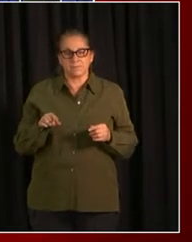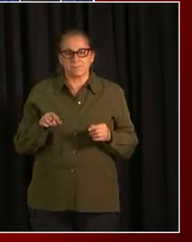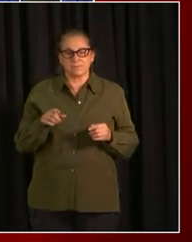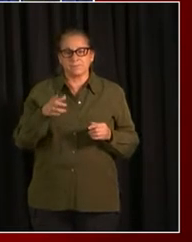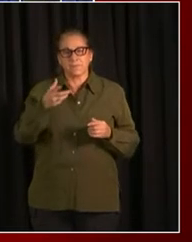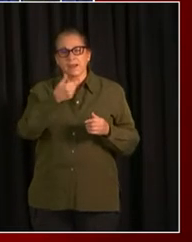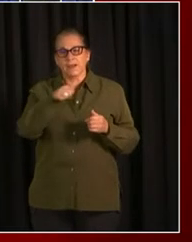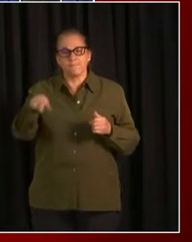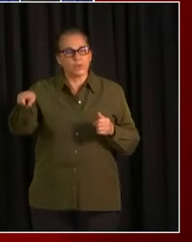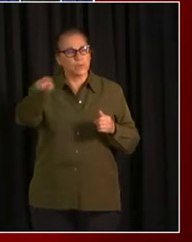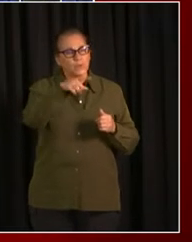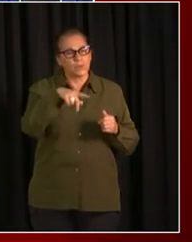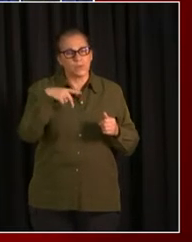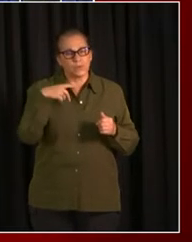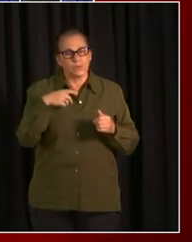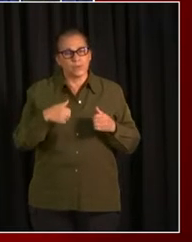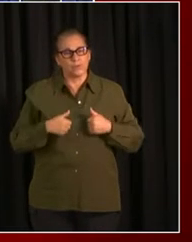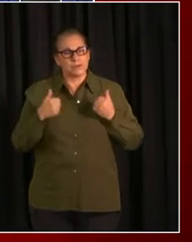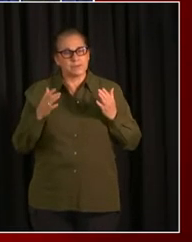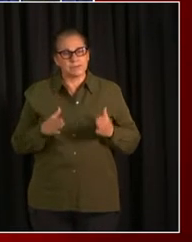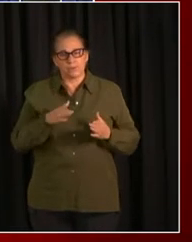event. How they could,